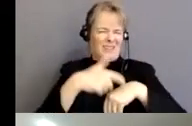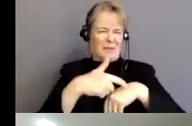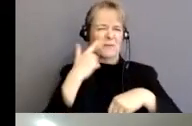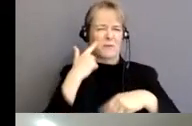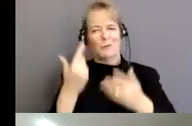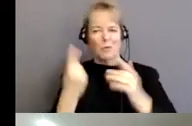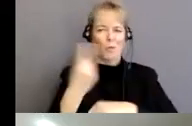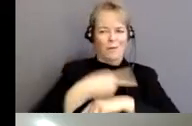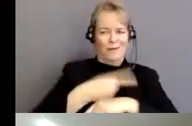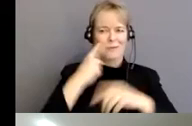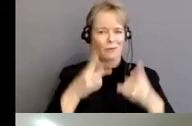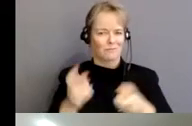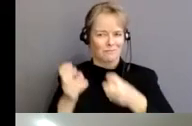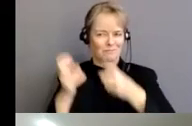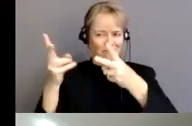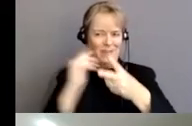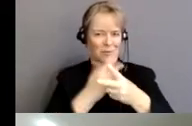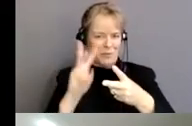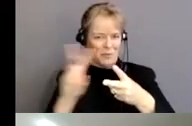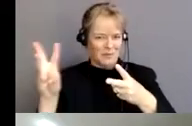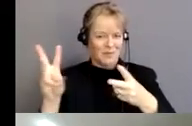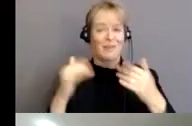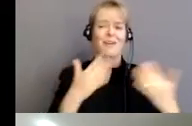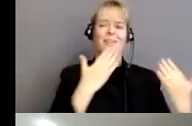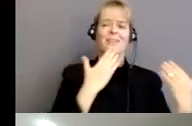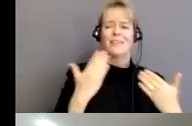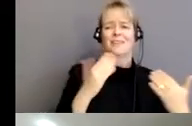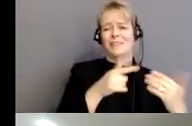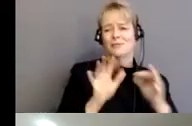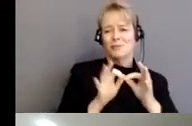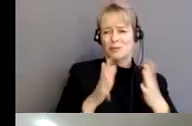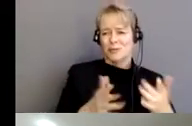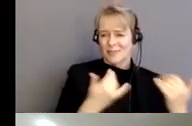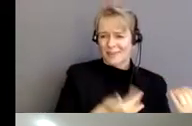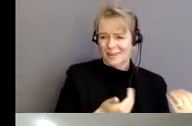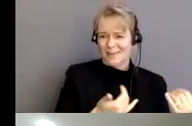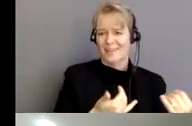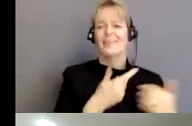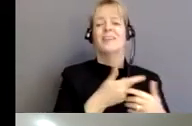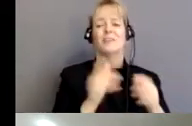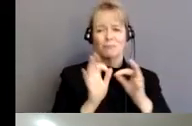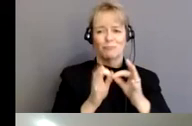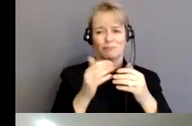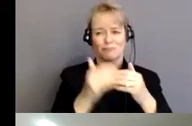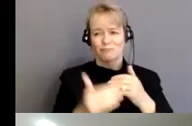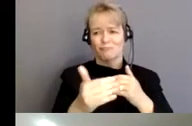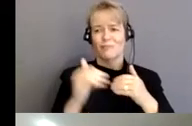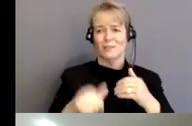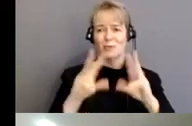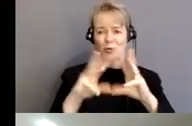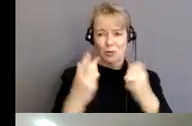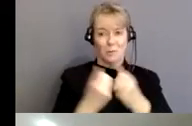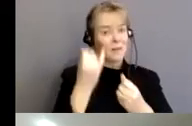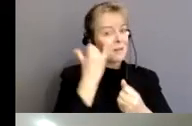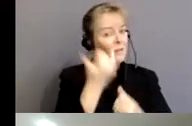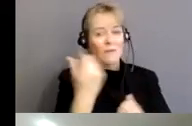the generosity of the sign language interpreter today, who will be interpreting the session. If you have questions